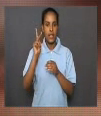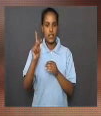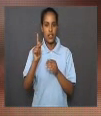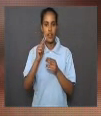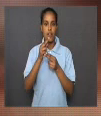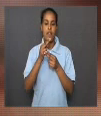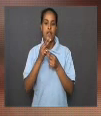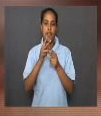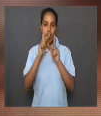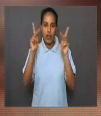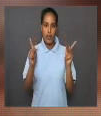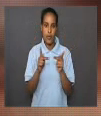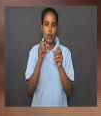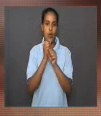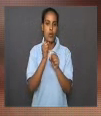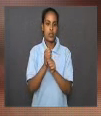pressure-volume work.